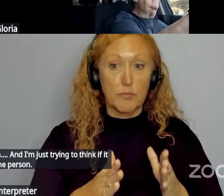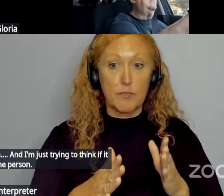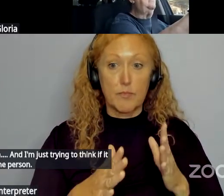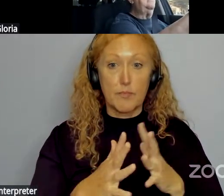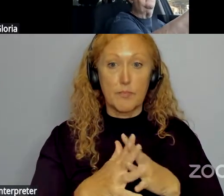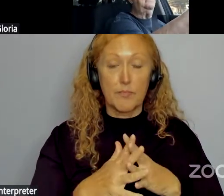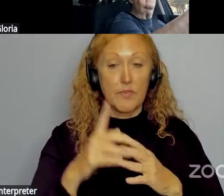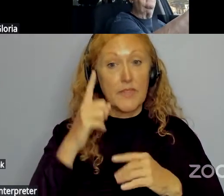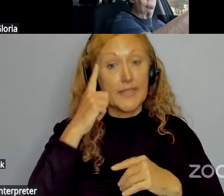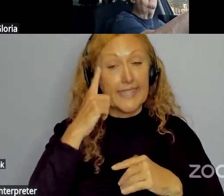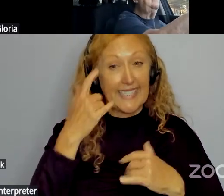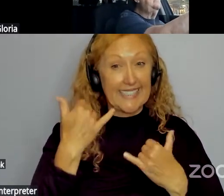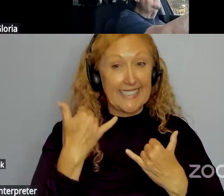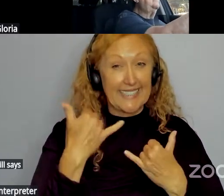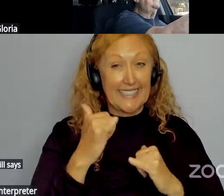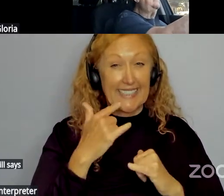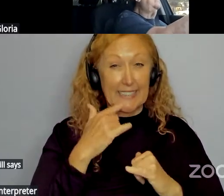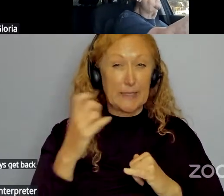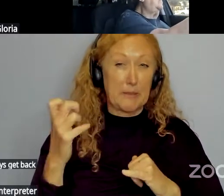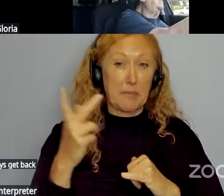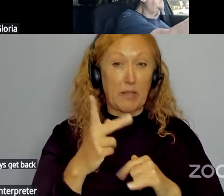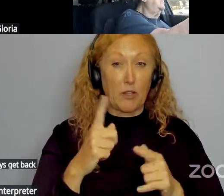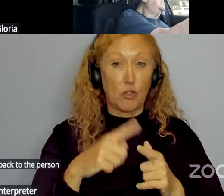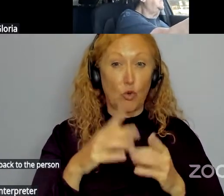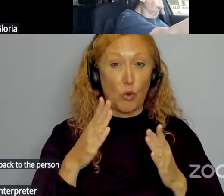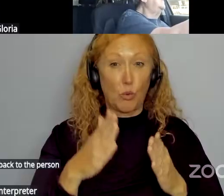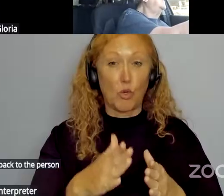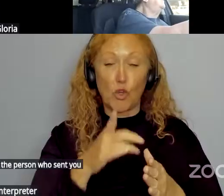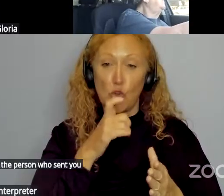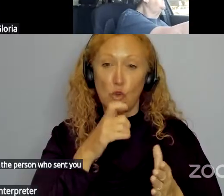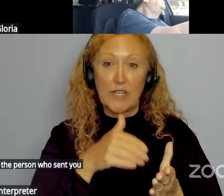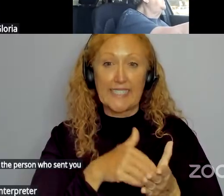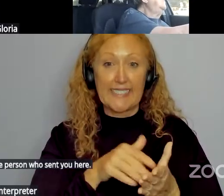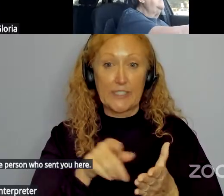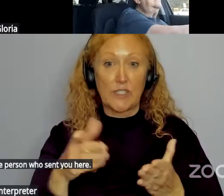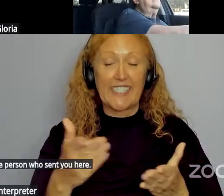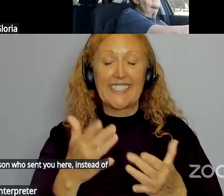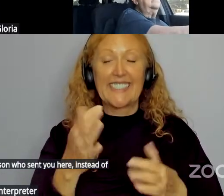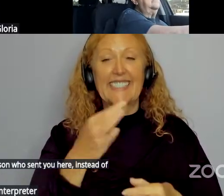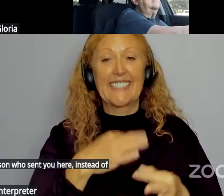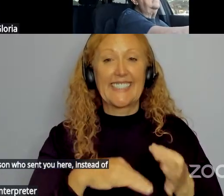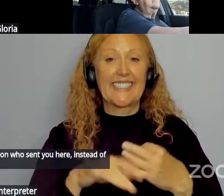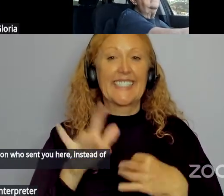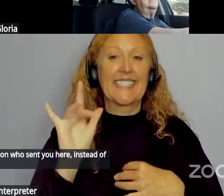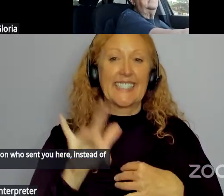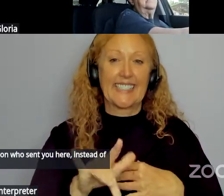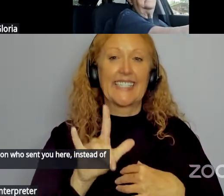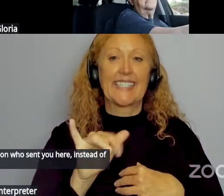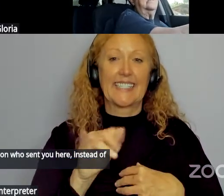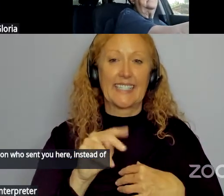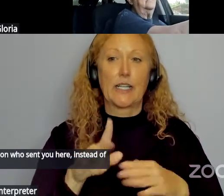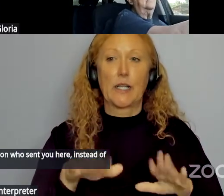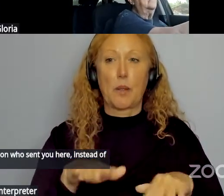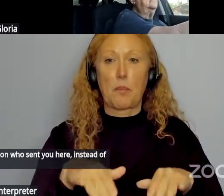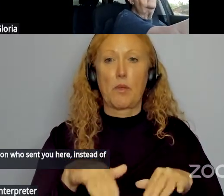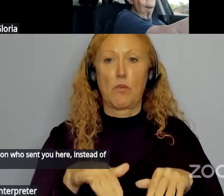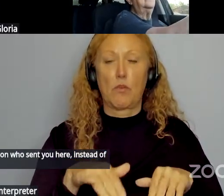I think it still says get back to the person who sent you here instead of click the link below.